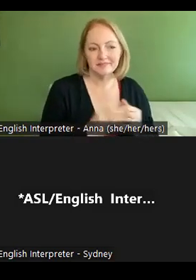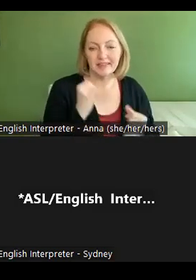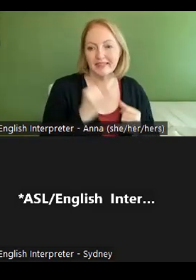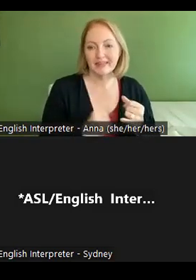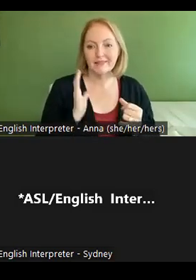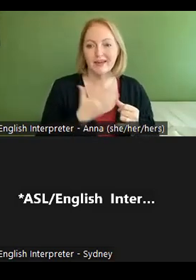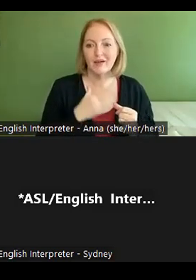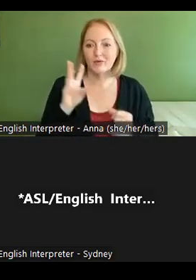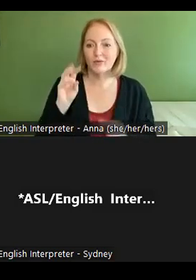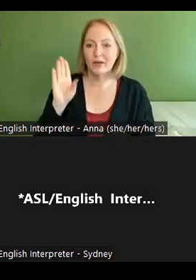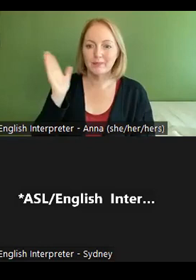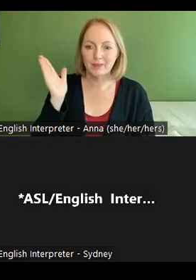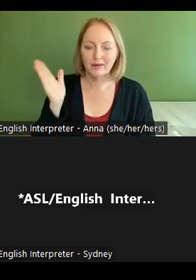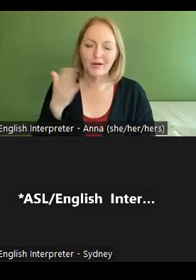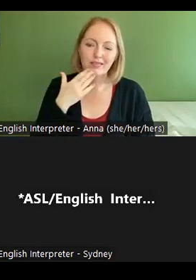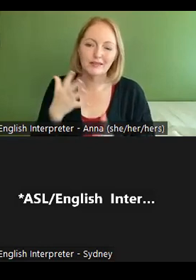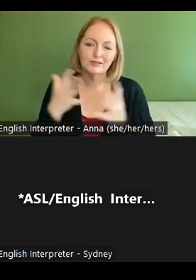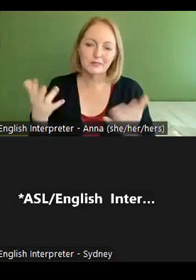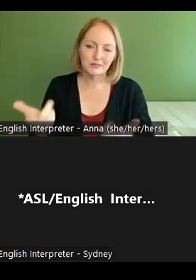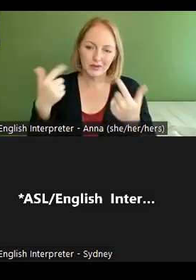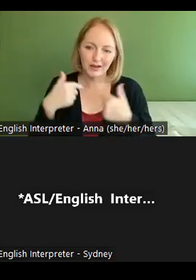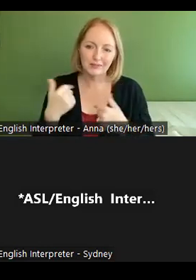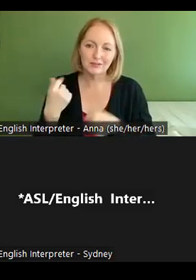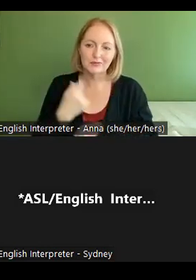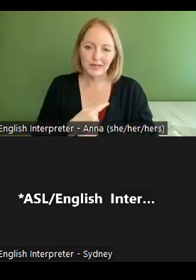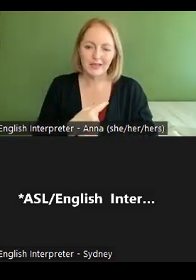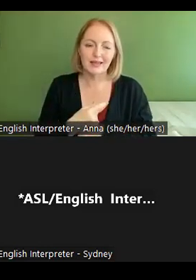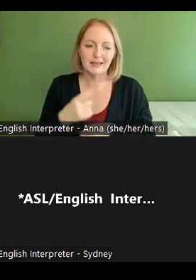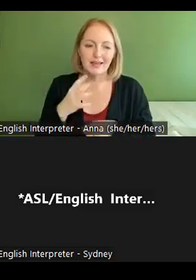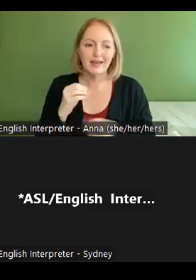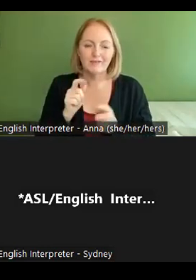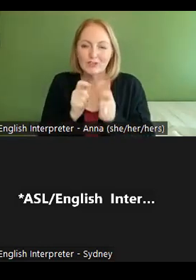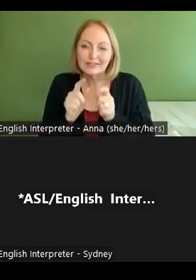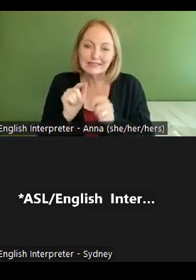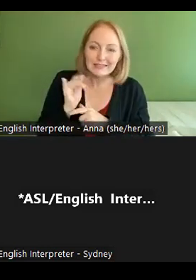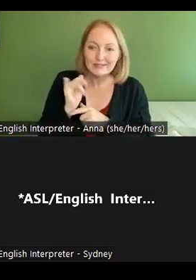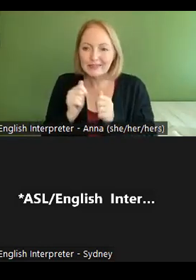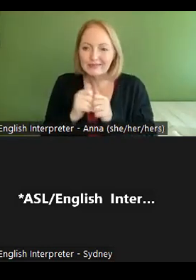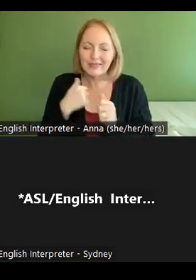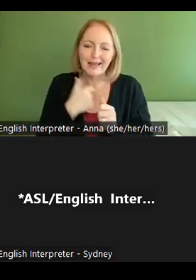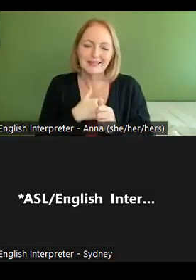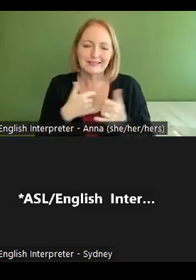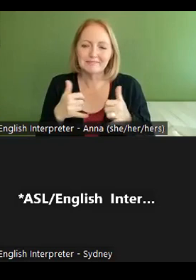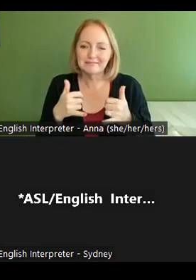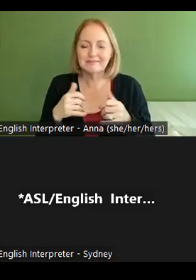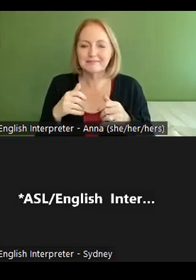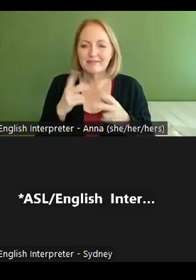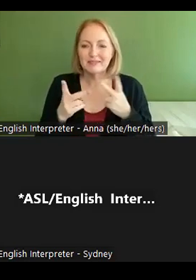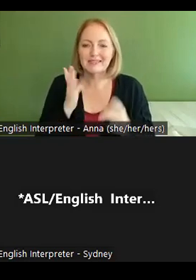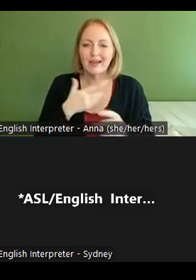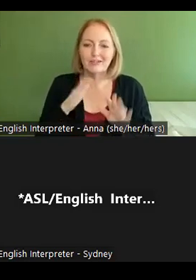of our webinar. Thank you so much for joining us today and for tinkering with us. Please visit our